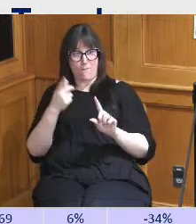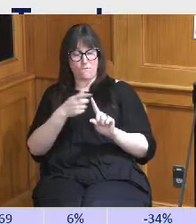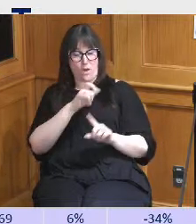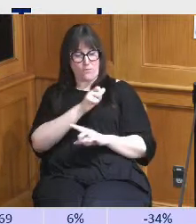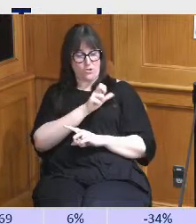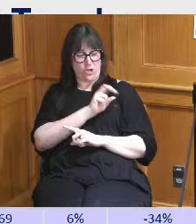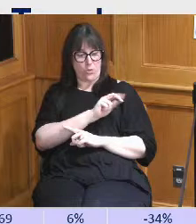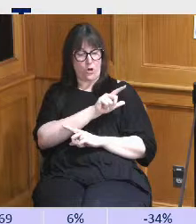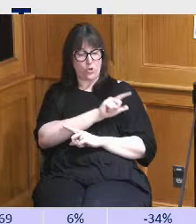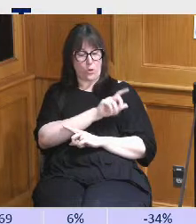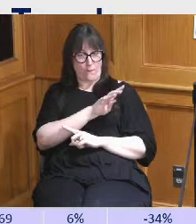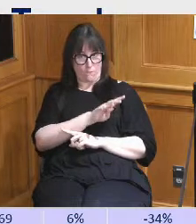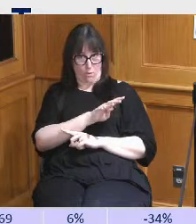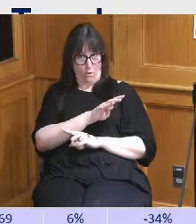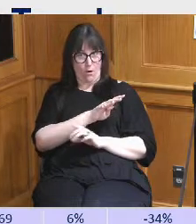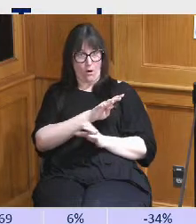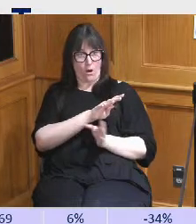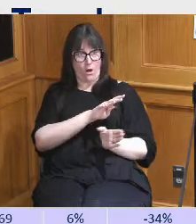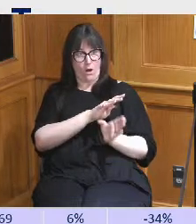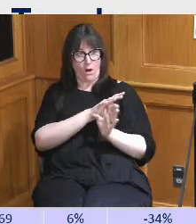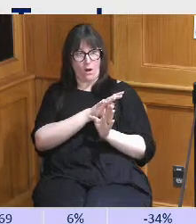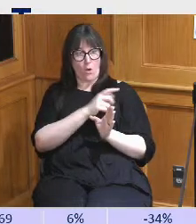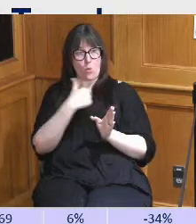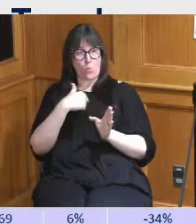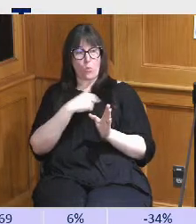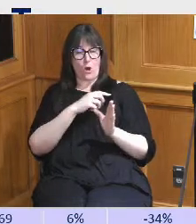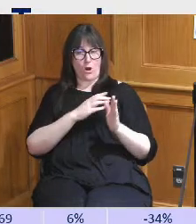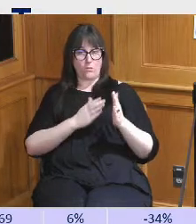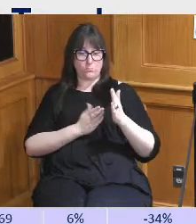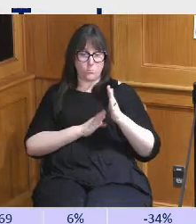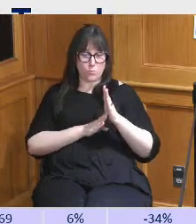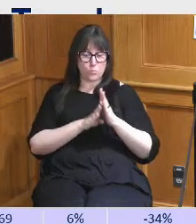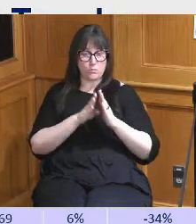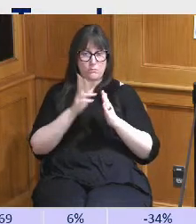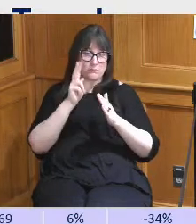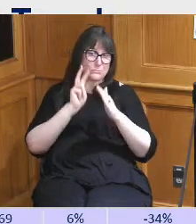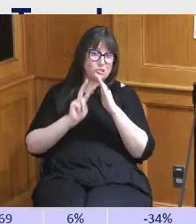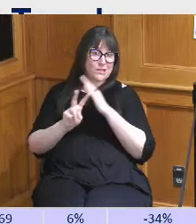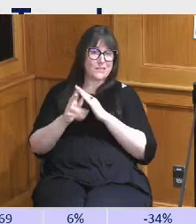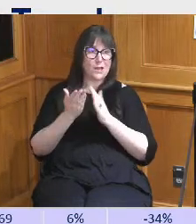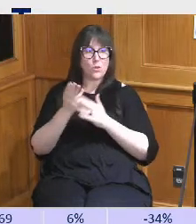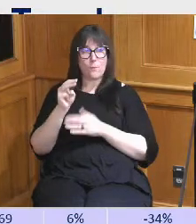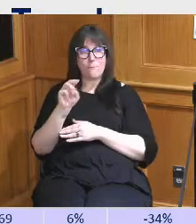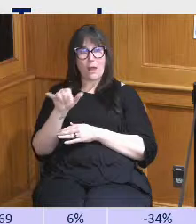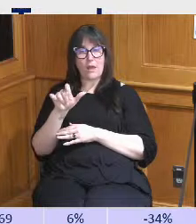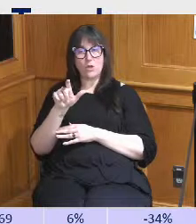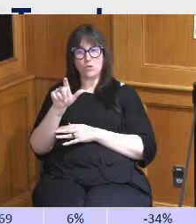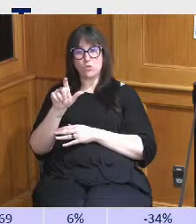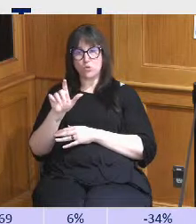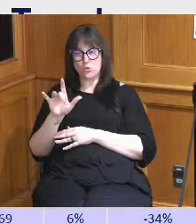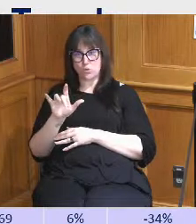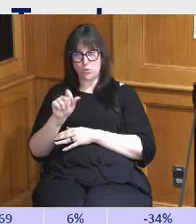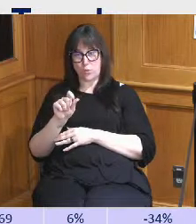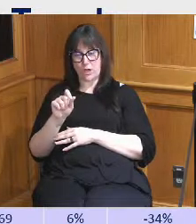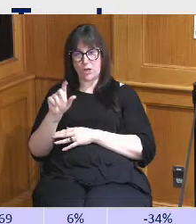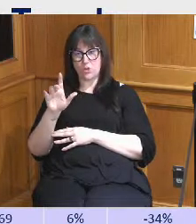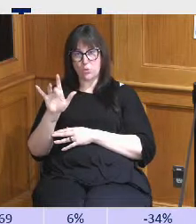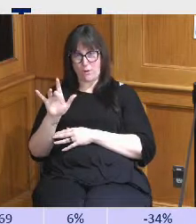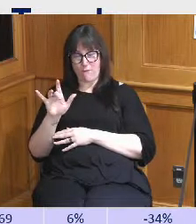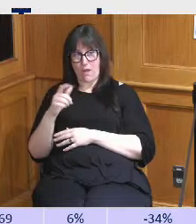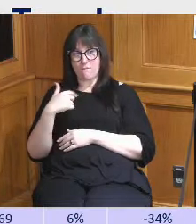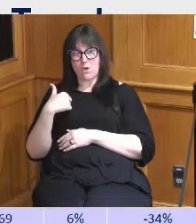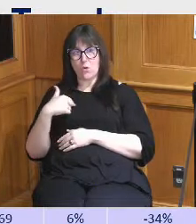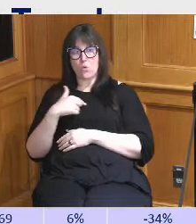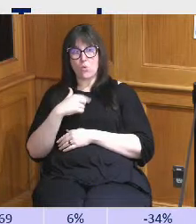January 2024, what we're projecting through May of 2025 is a 20% reduction in the